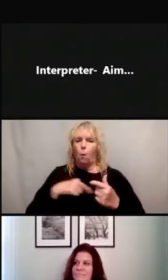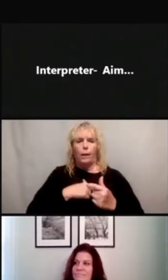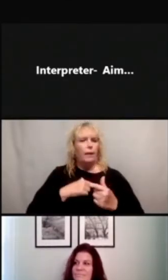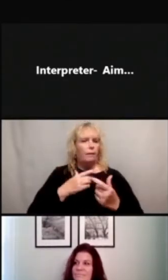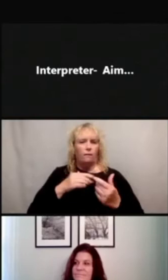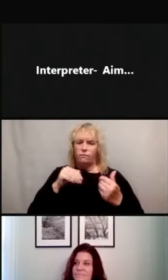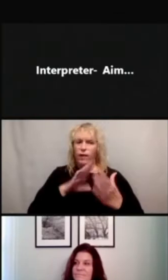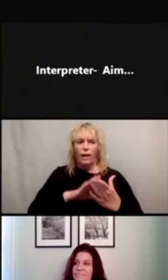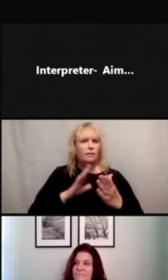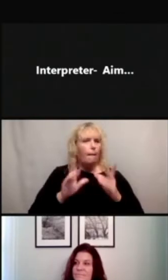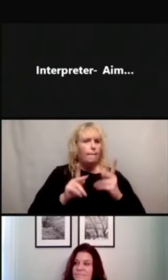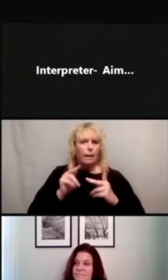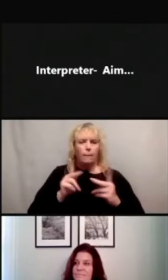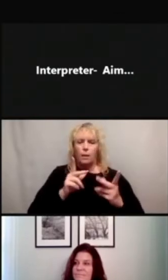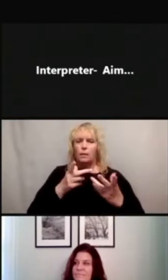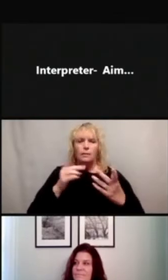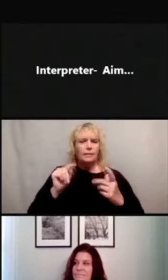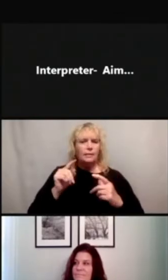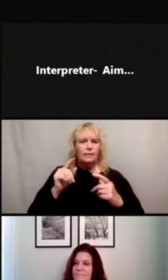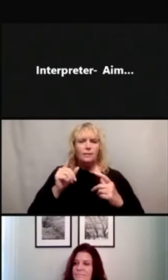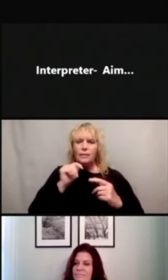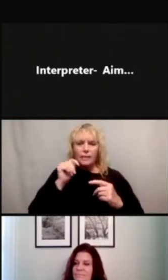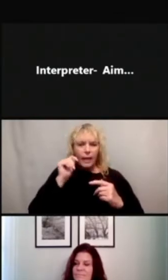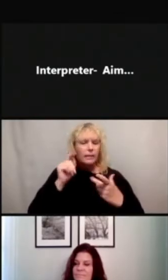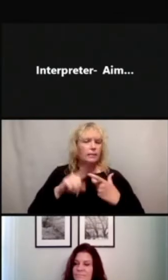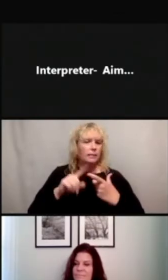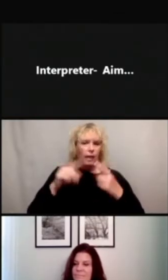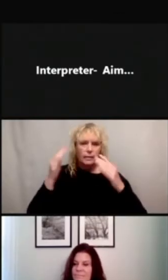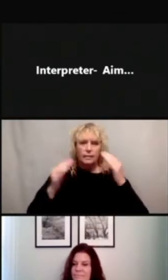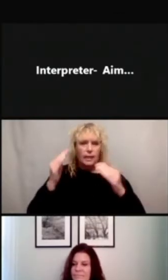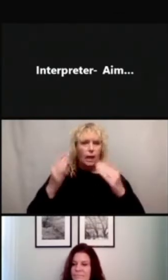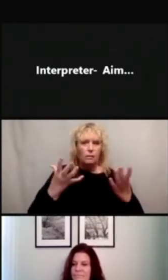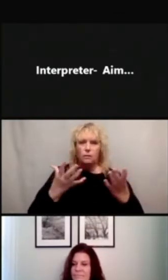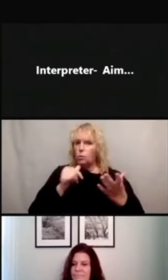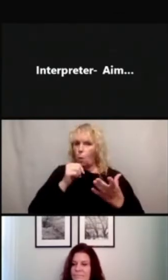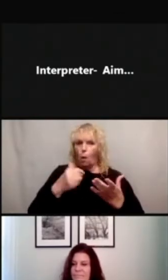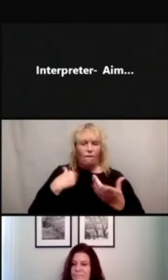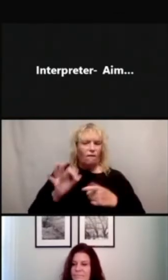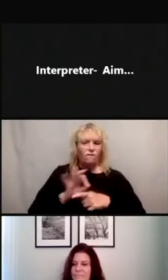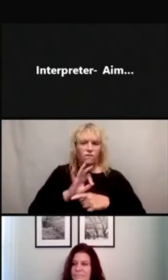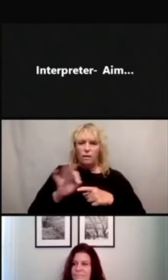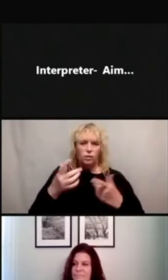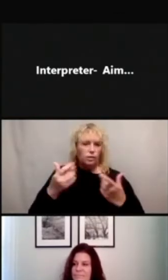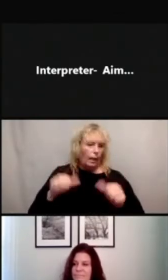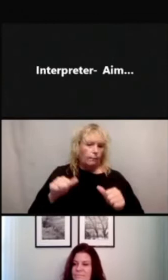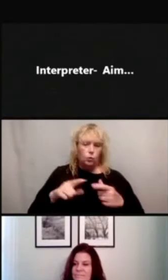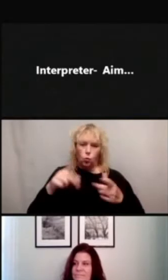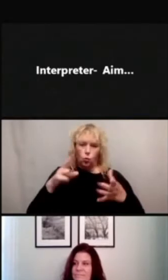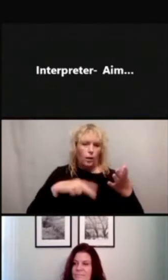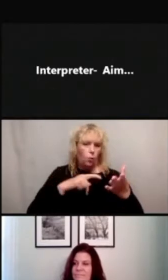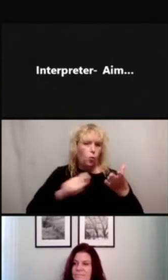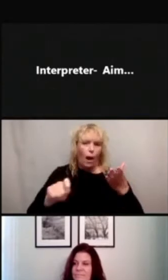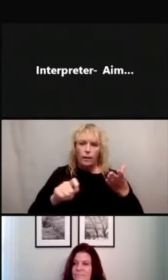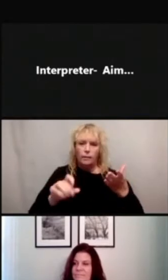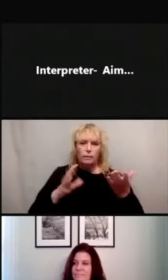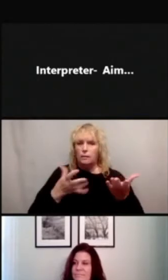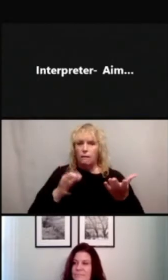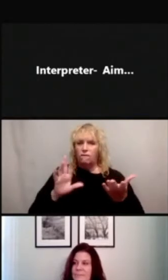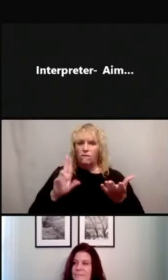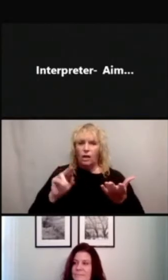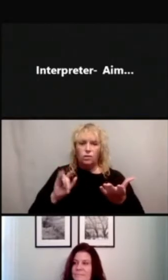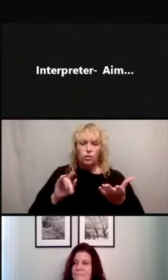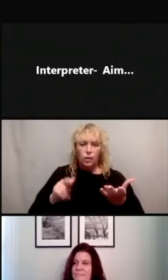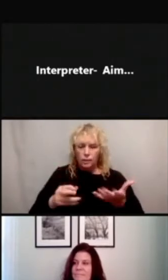sizable population of teenagers and adults who simply lack basic functional literacy skills. We'll be talking about how adult